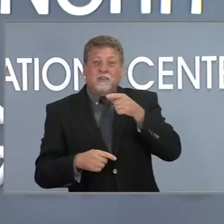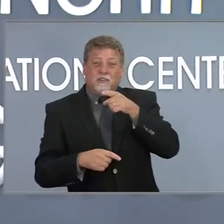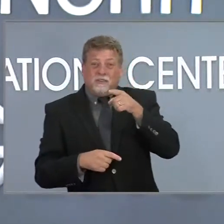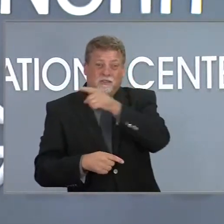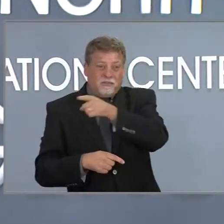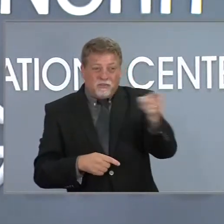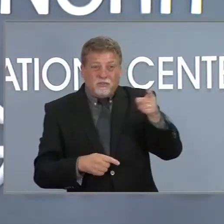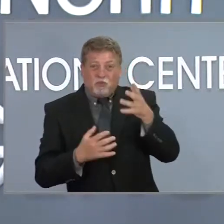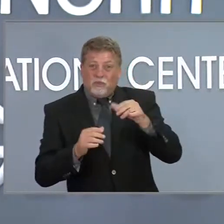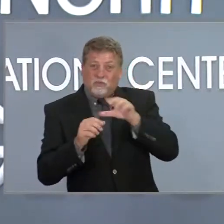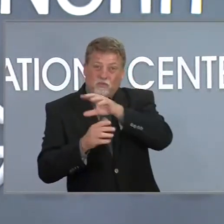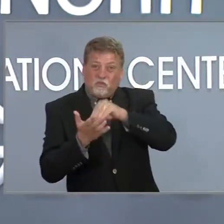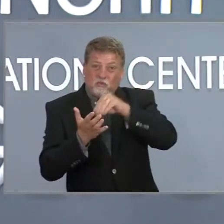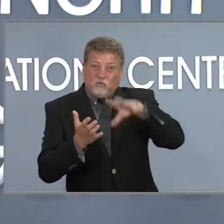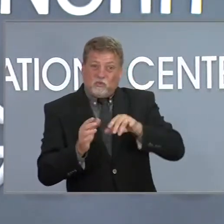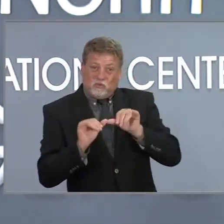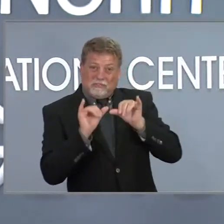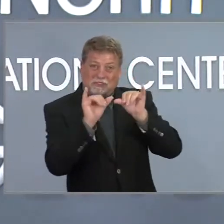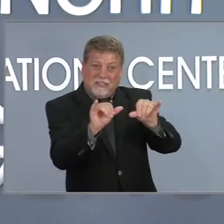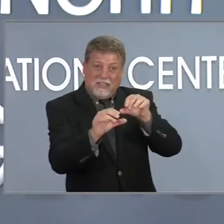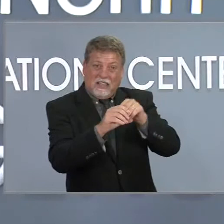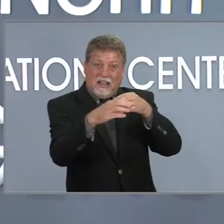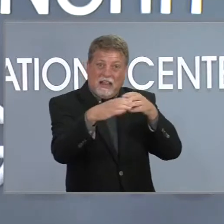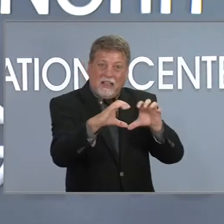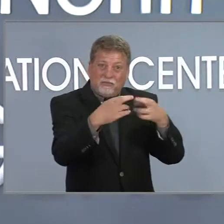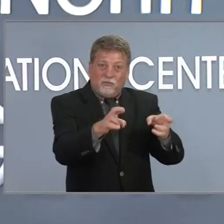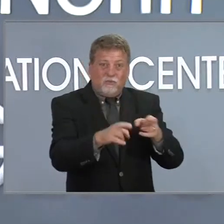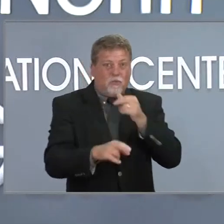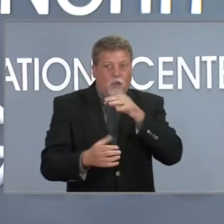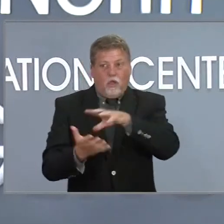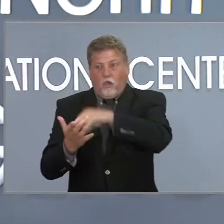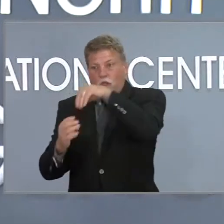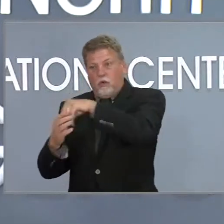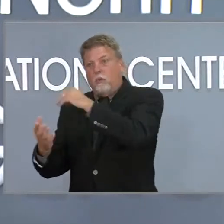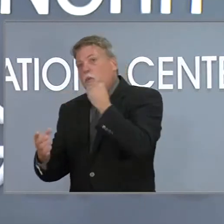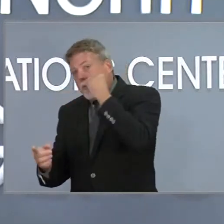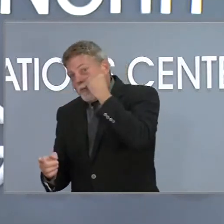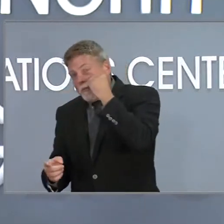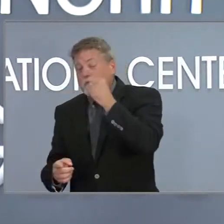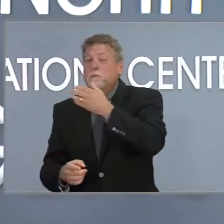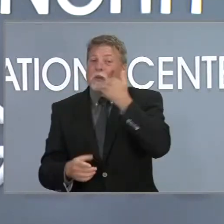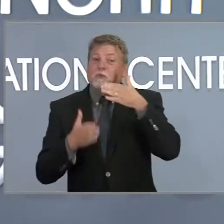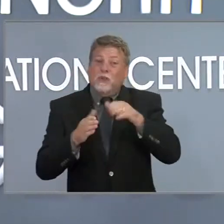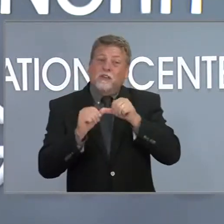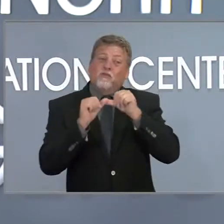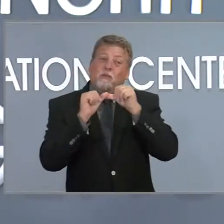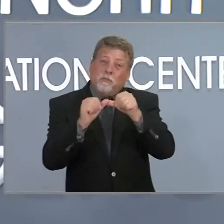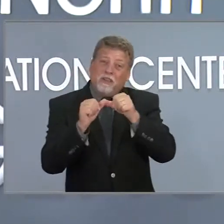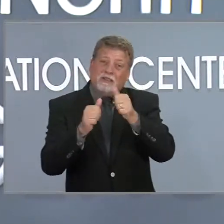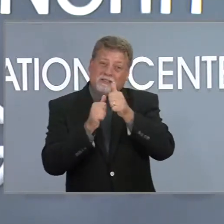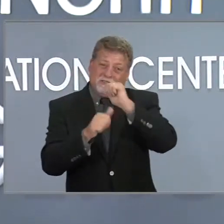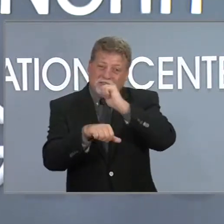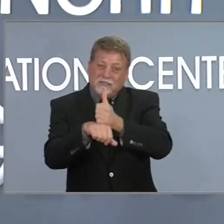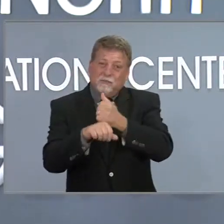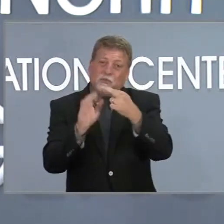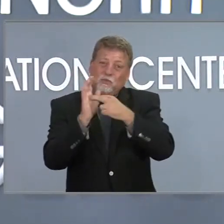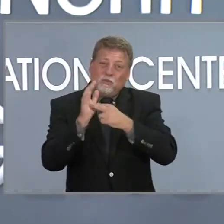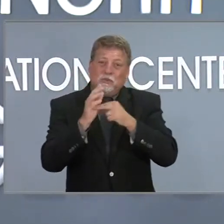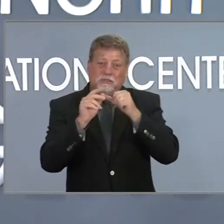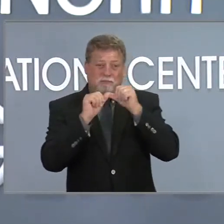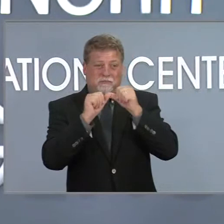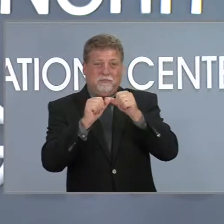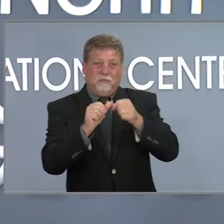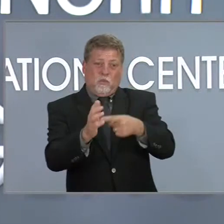urge school districts to keep mask requirements and other important safety measures in place as we continue battling this